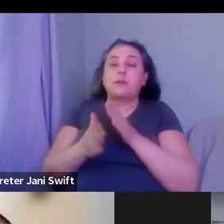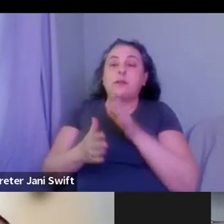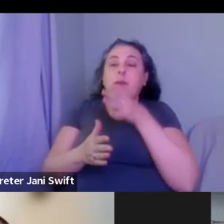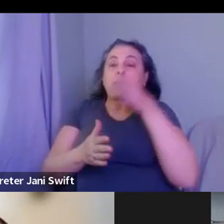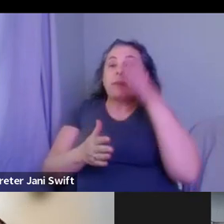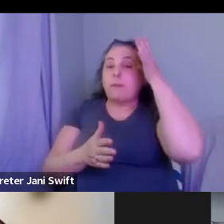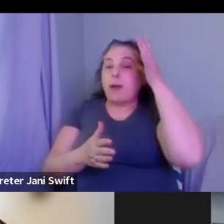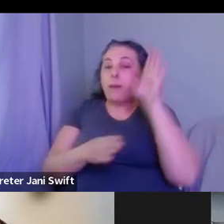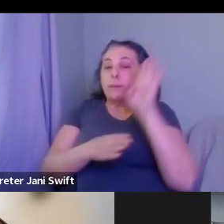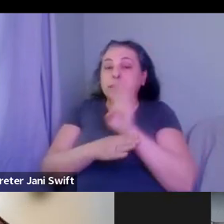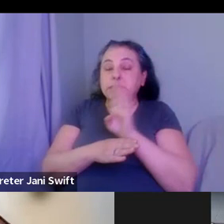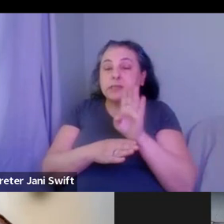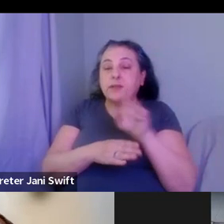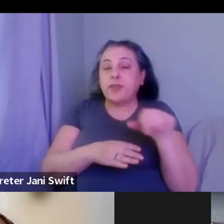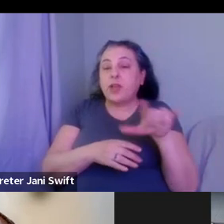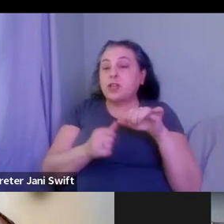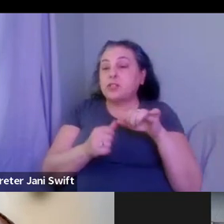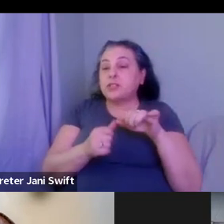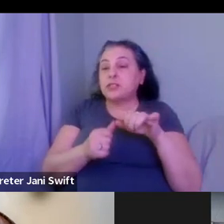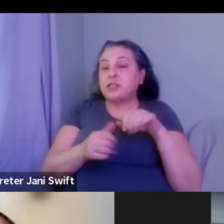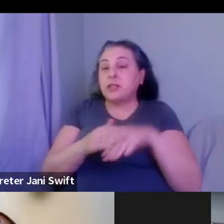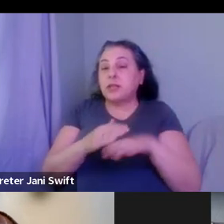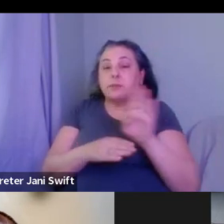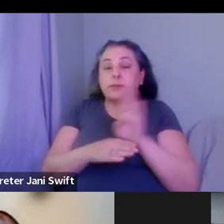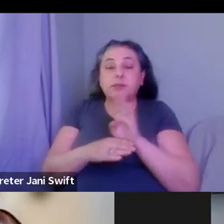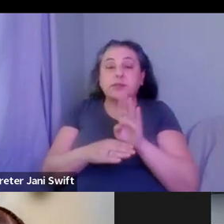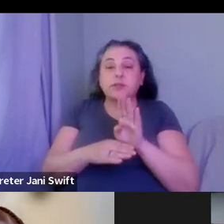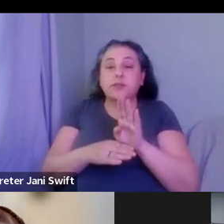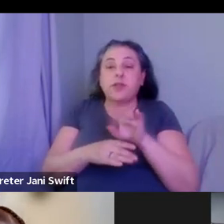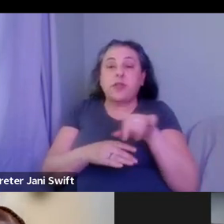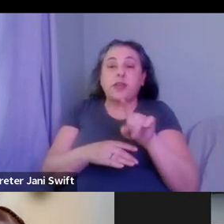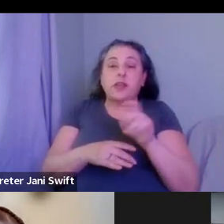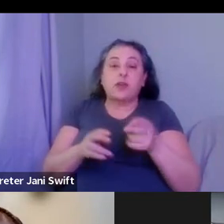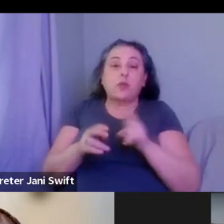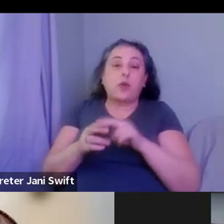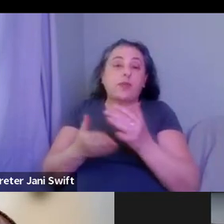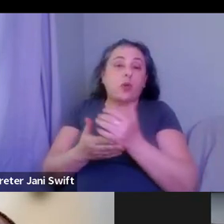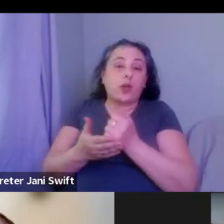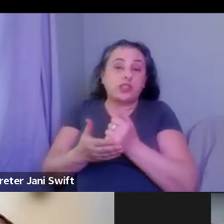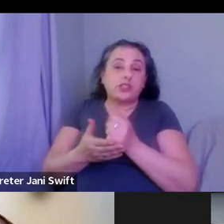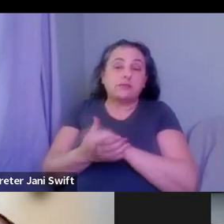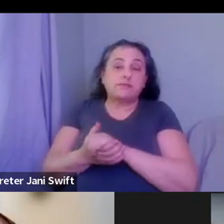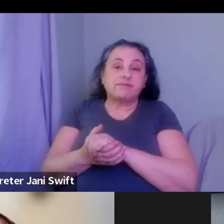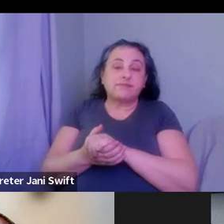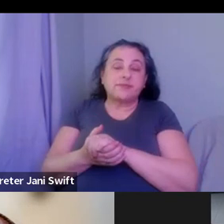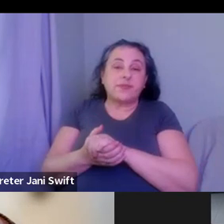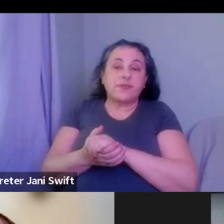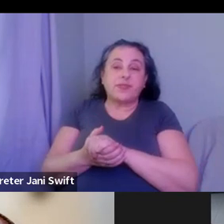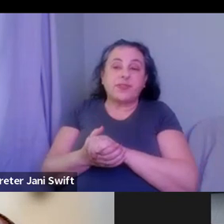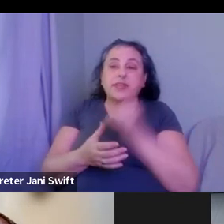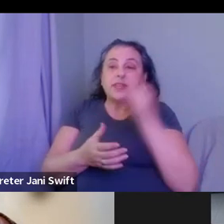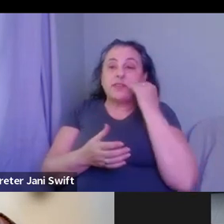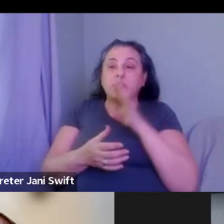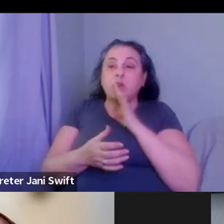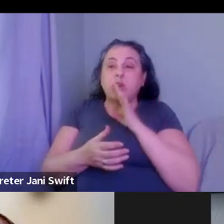pop business, they're still in business they have to raise their wages. And so when you talk